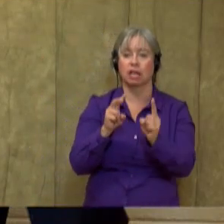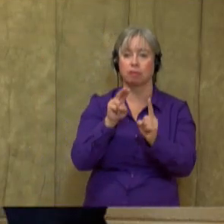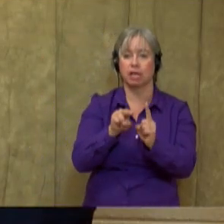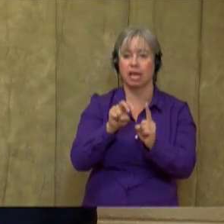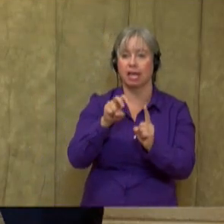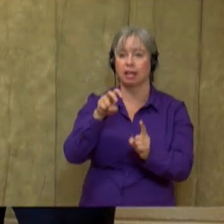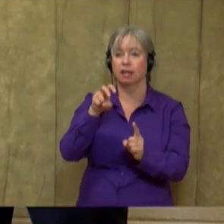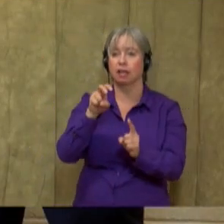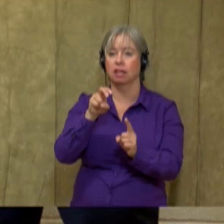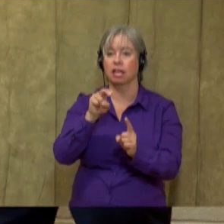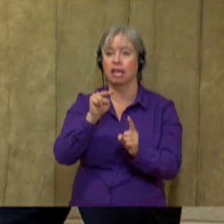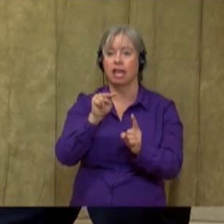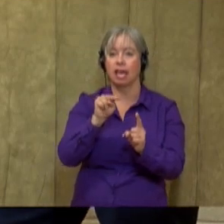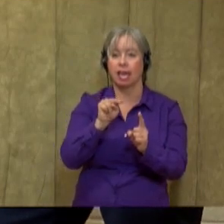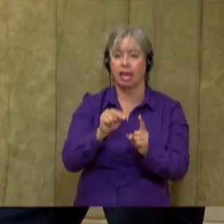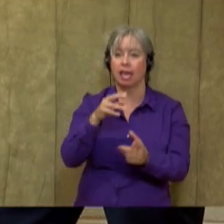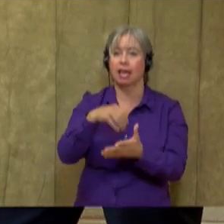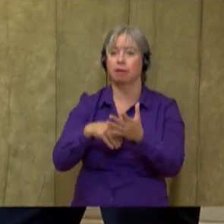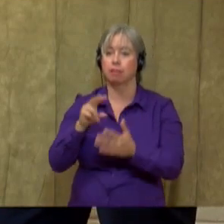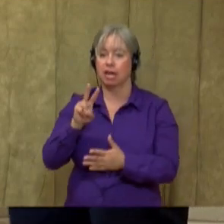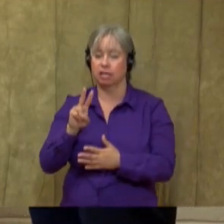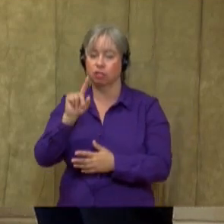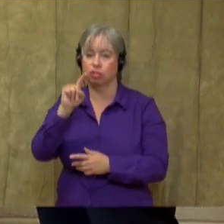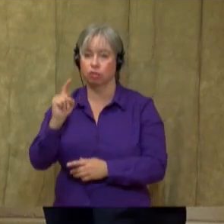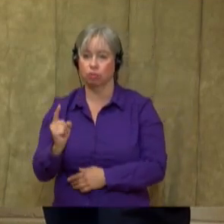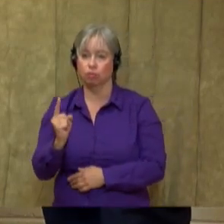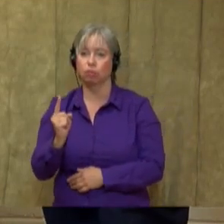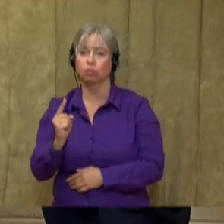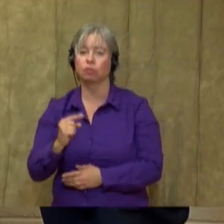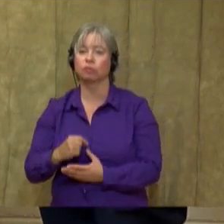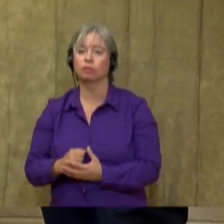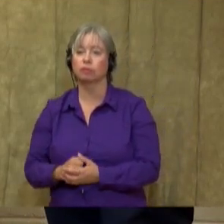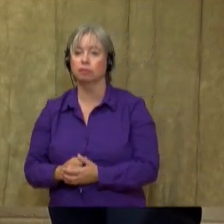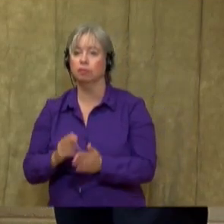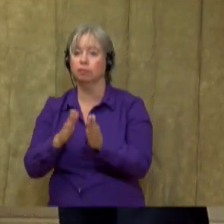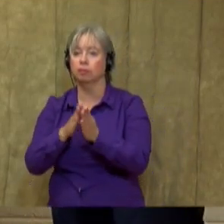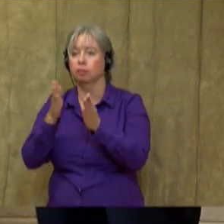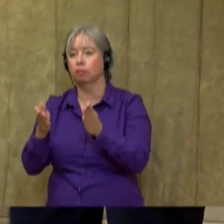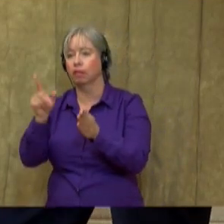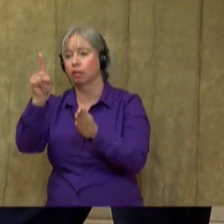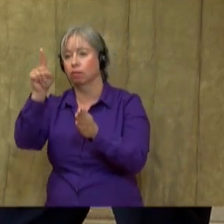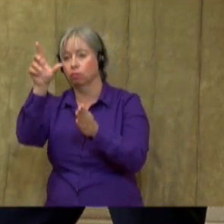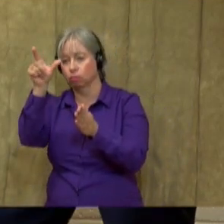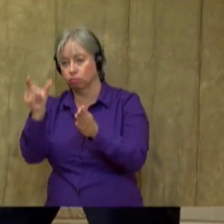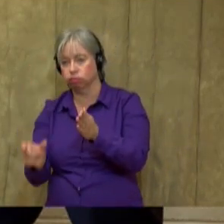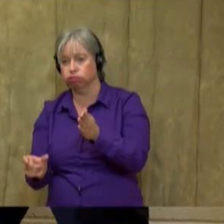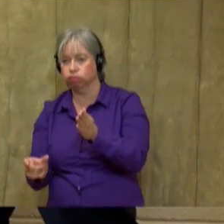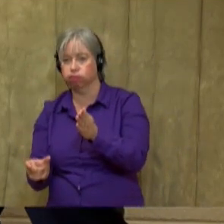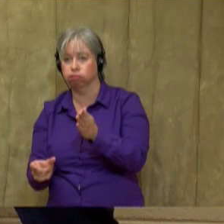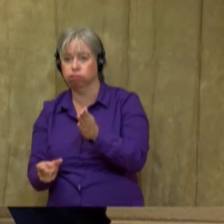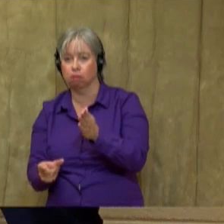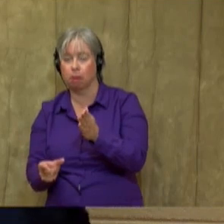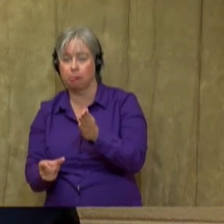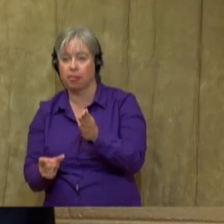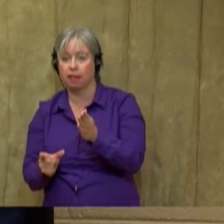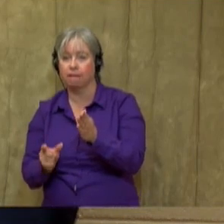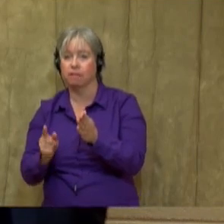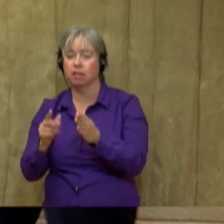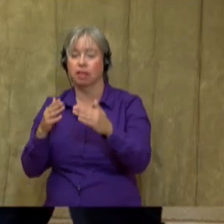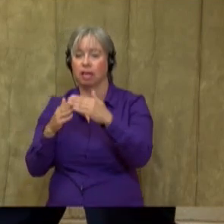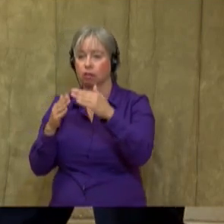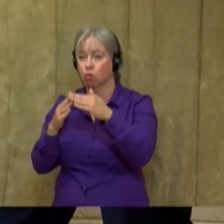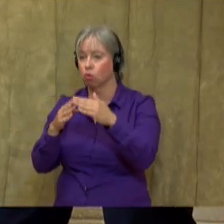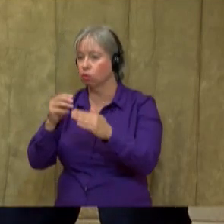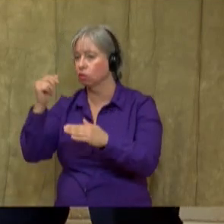That 2 being the 2 corners that I take away on each edge. Here, when I'm looking at one face painted, so I'm taking away the corners,